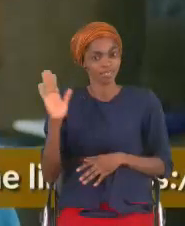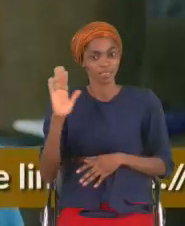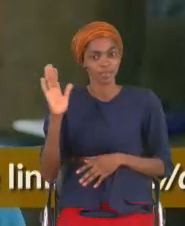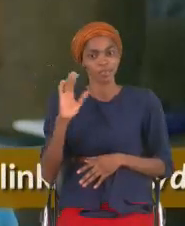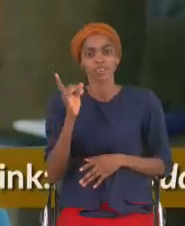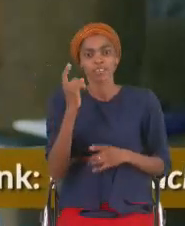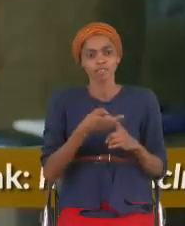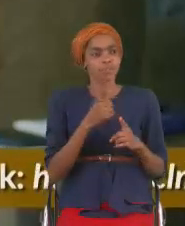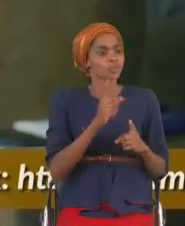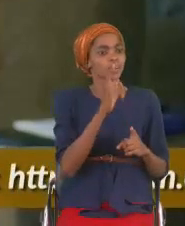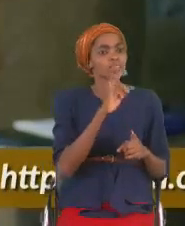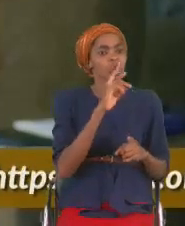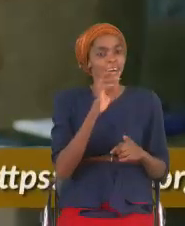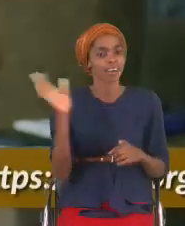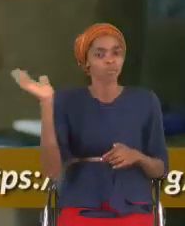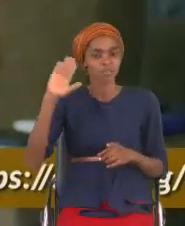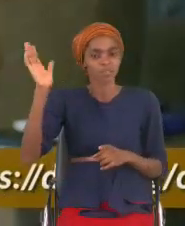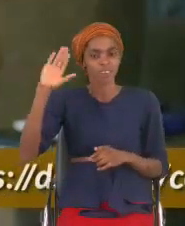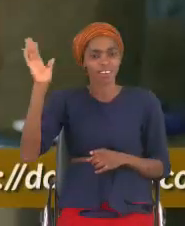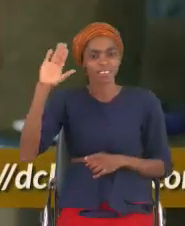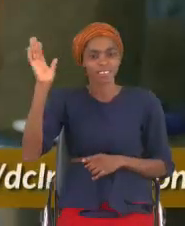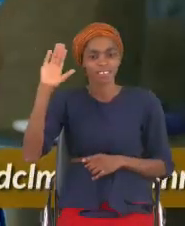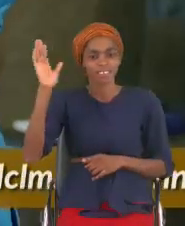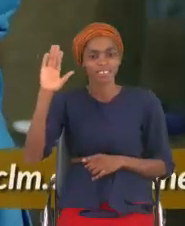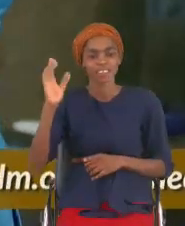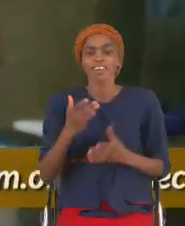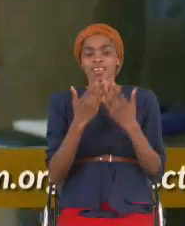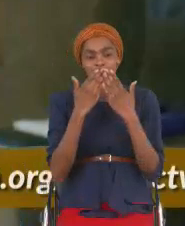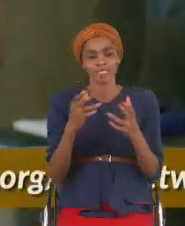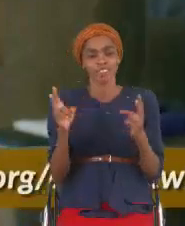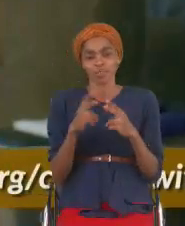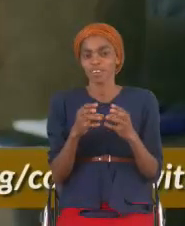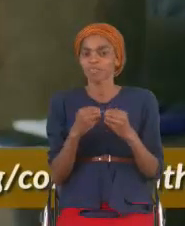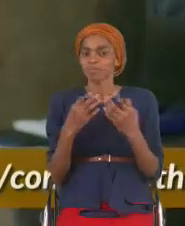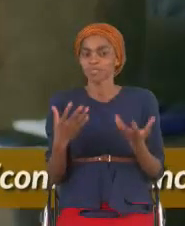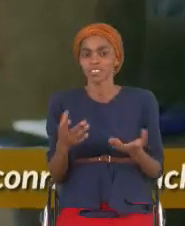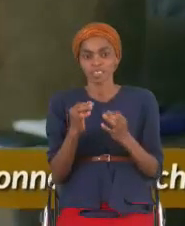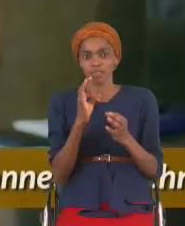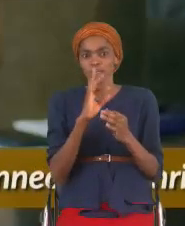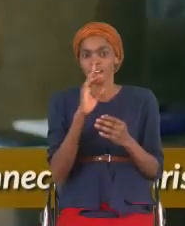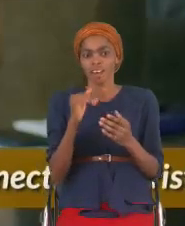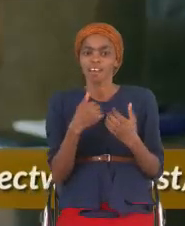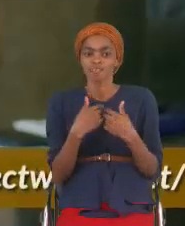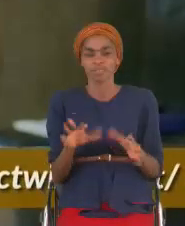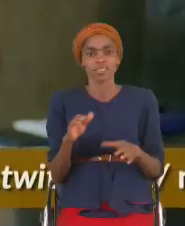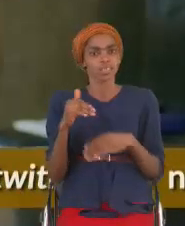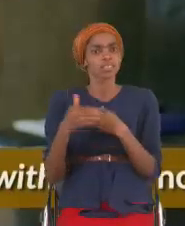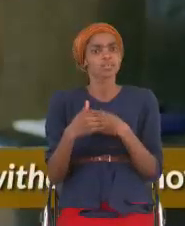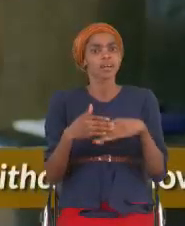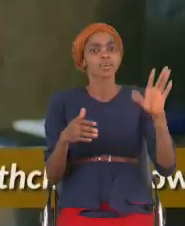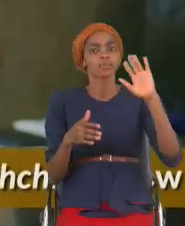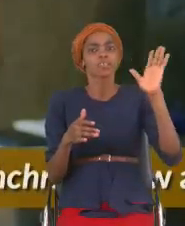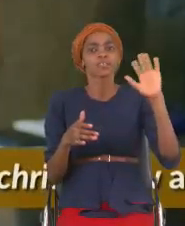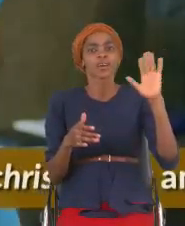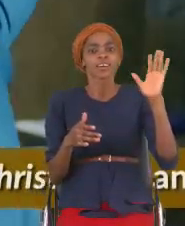segment, wave your hand at me. Thank you very much. If you are true to the back, wave your hand. You